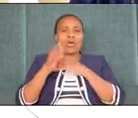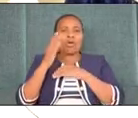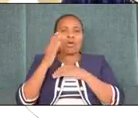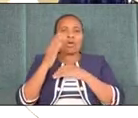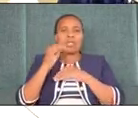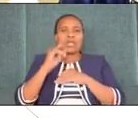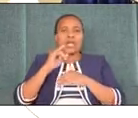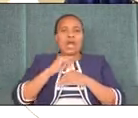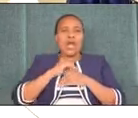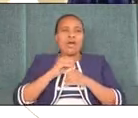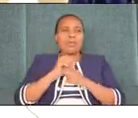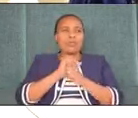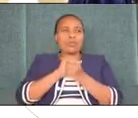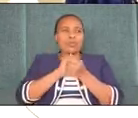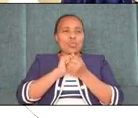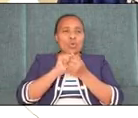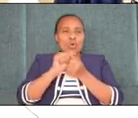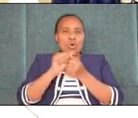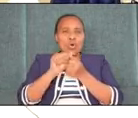of God.